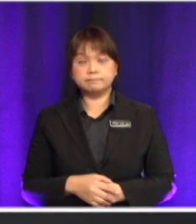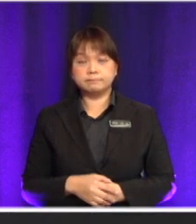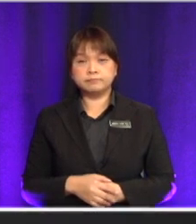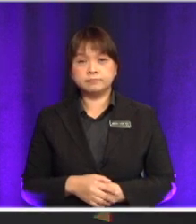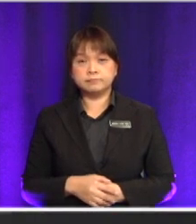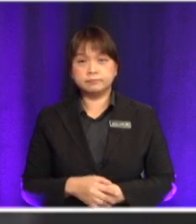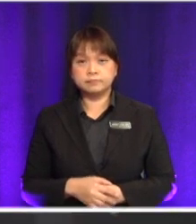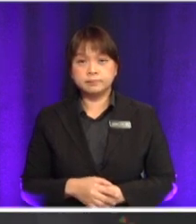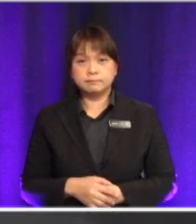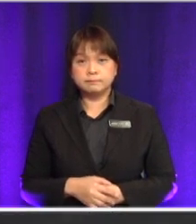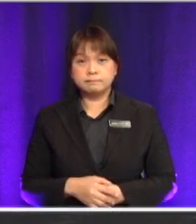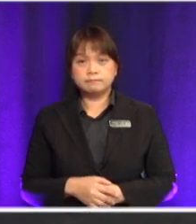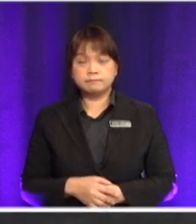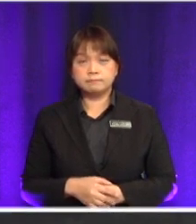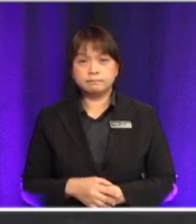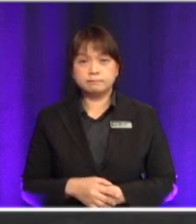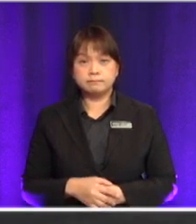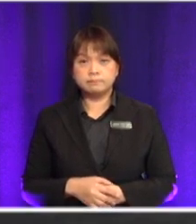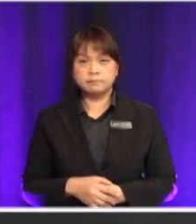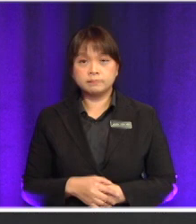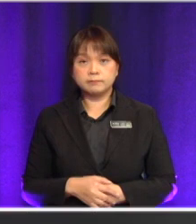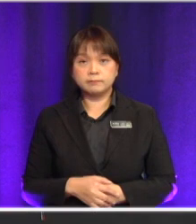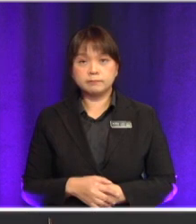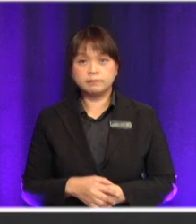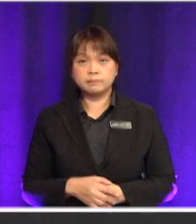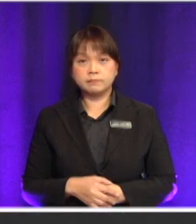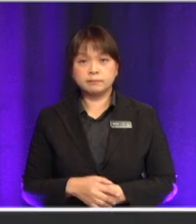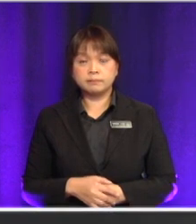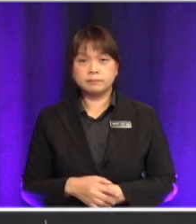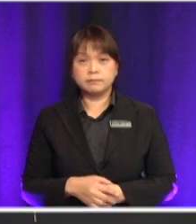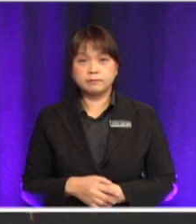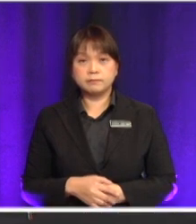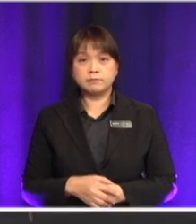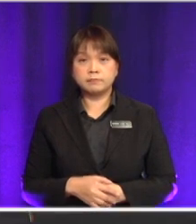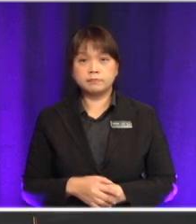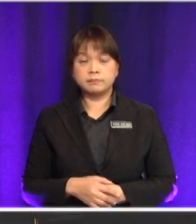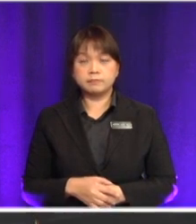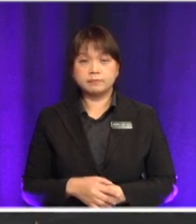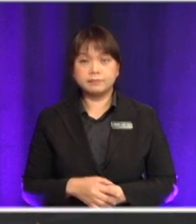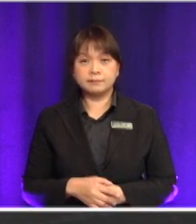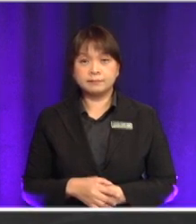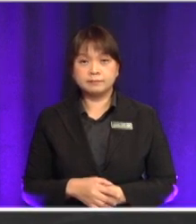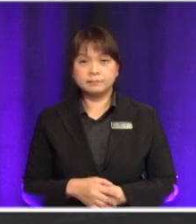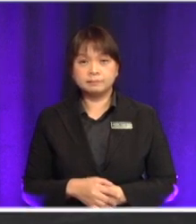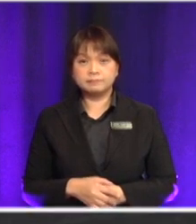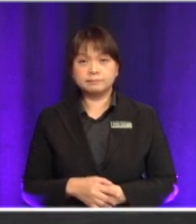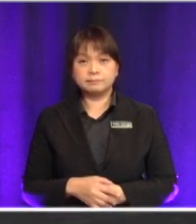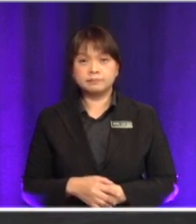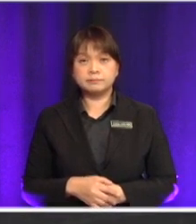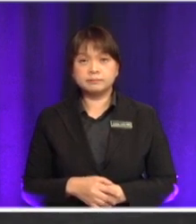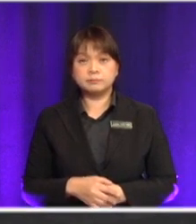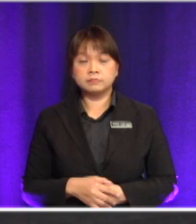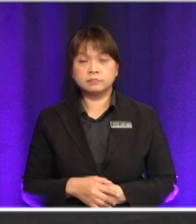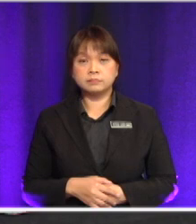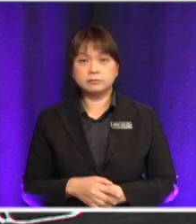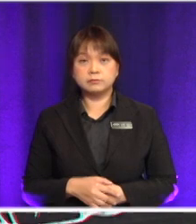True. Really. True. Oh, he's very unsure. True. True or false? True or false? Nibila, what do you think?